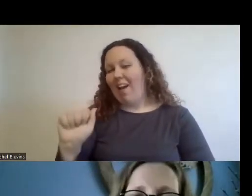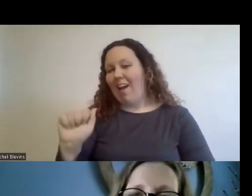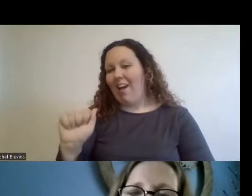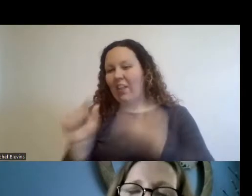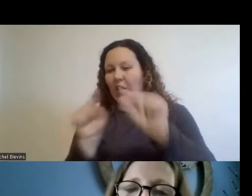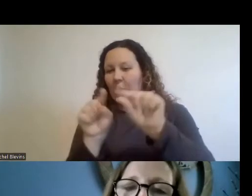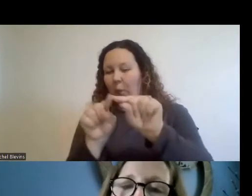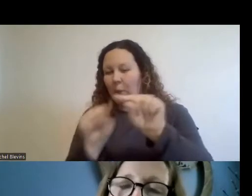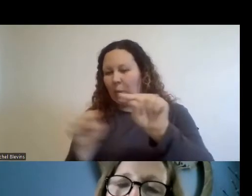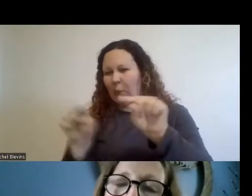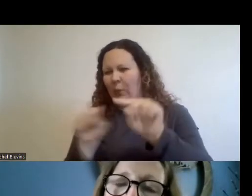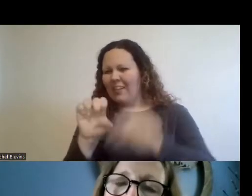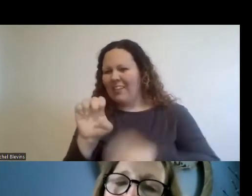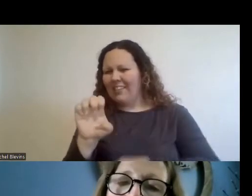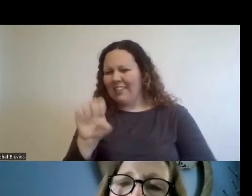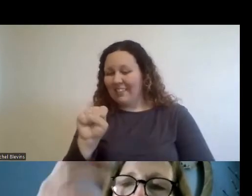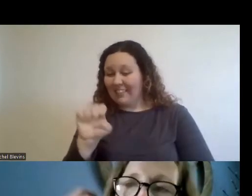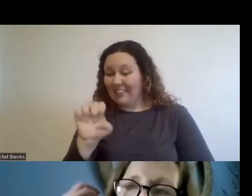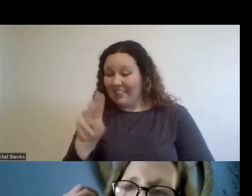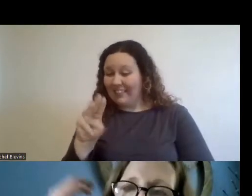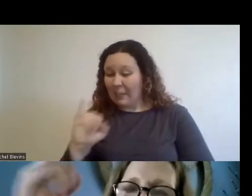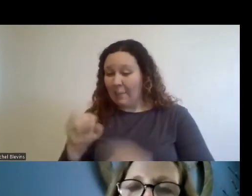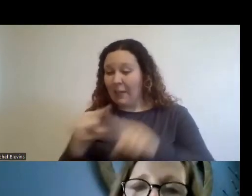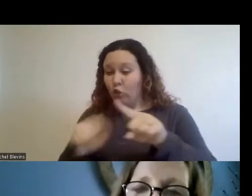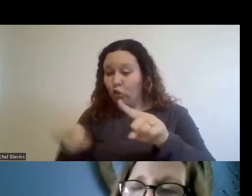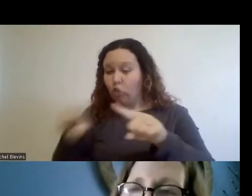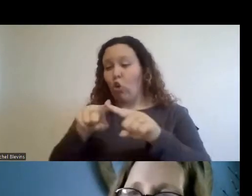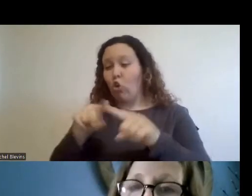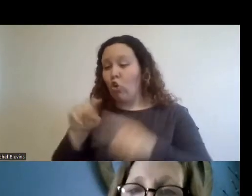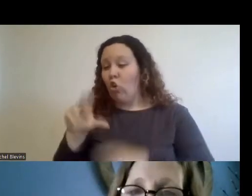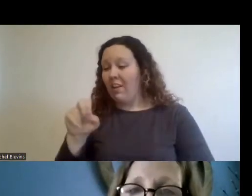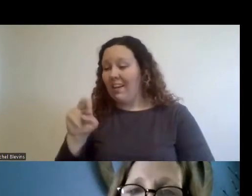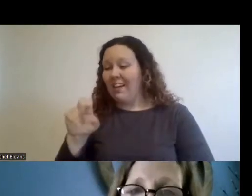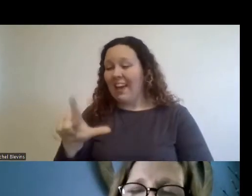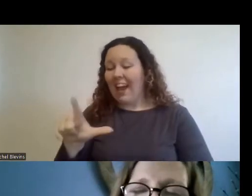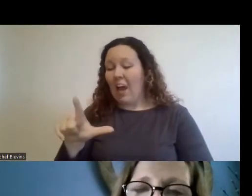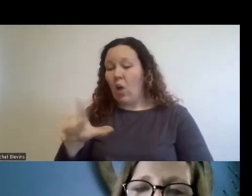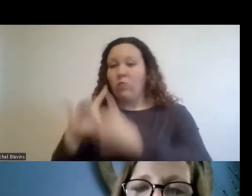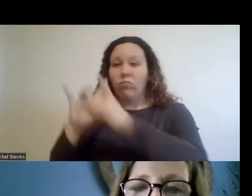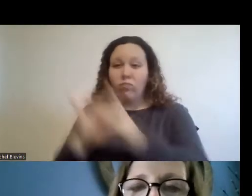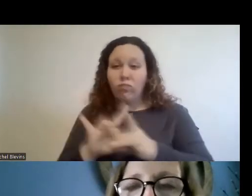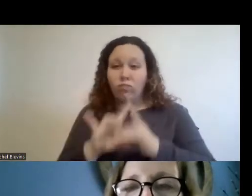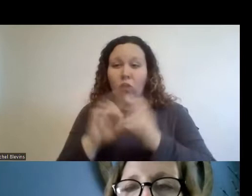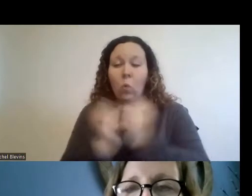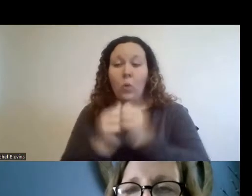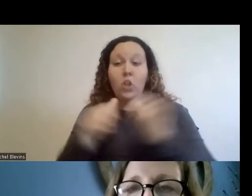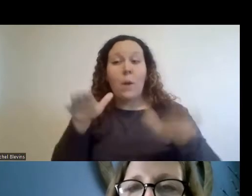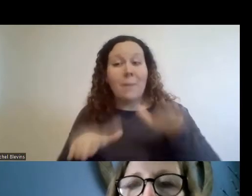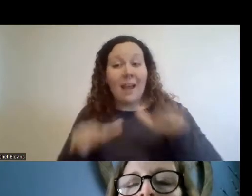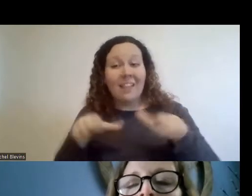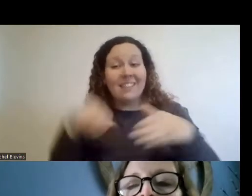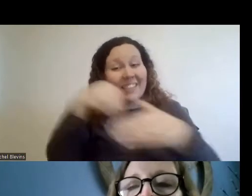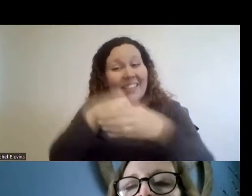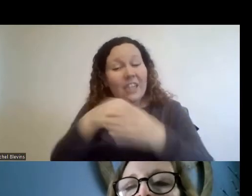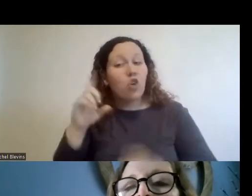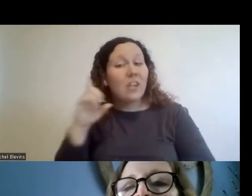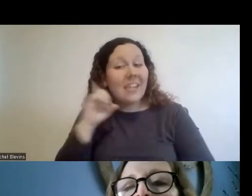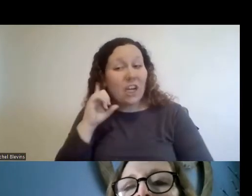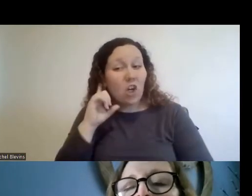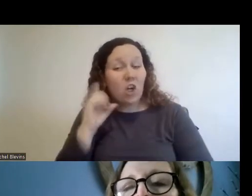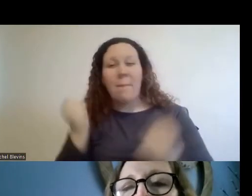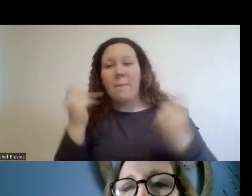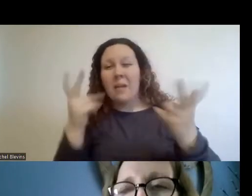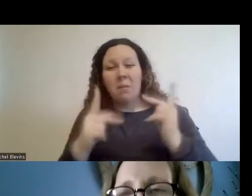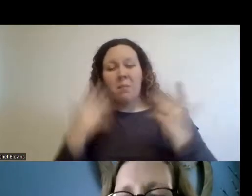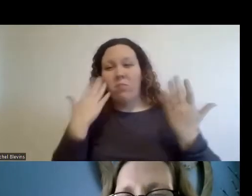lot of people don't know that your balance system is in your ear. And then the auditory nerve, and then the